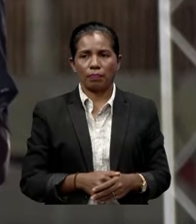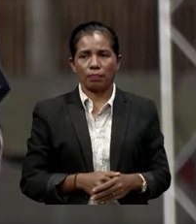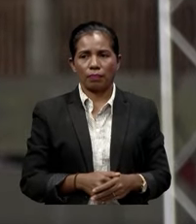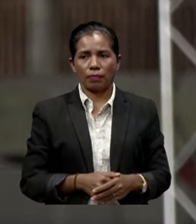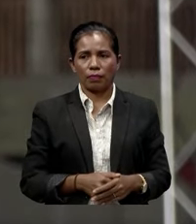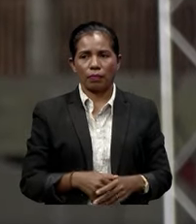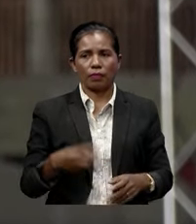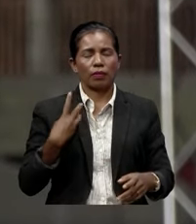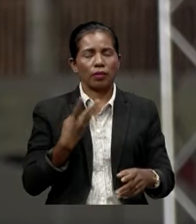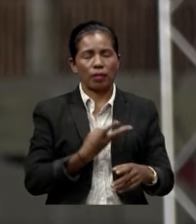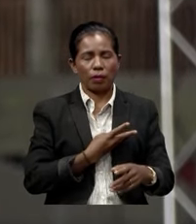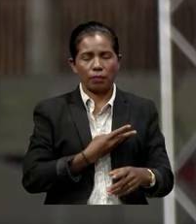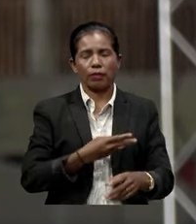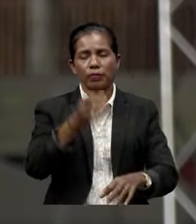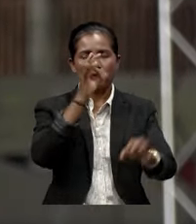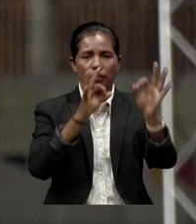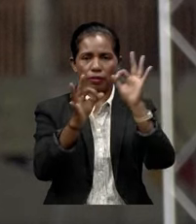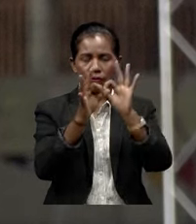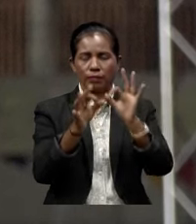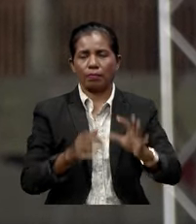We owe